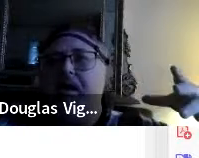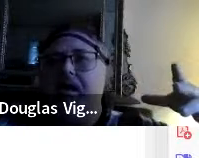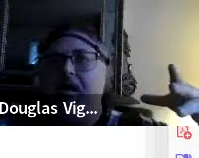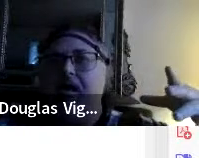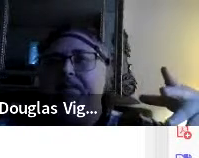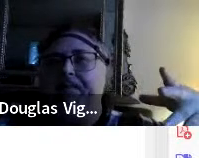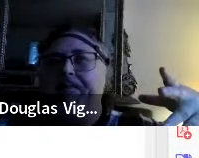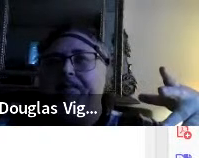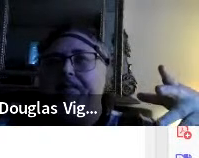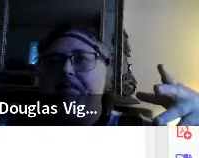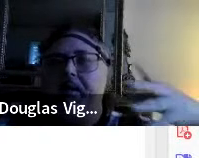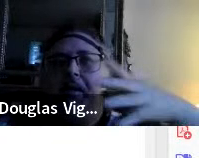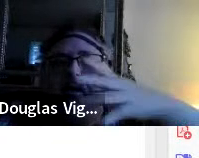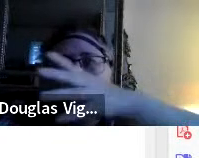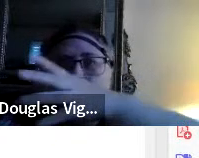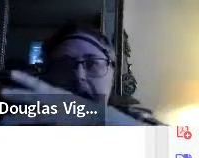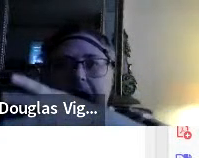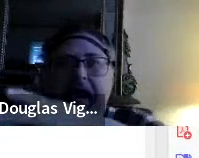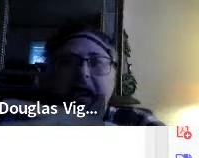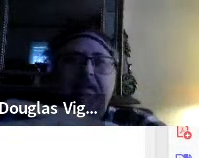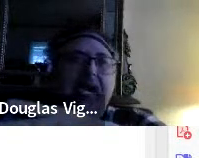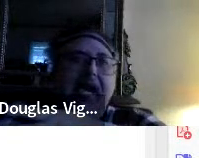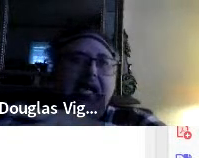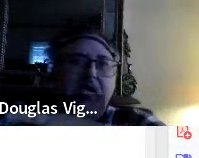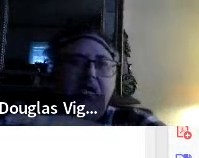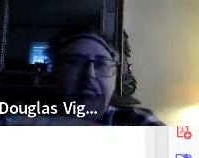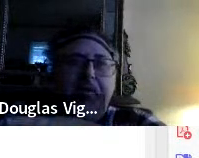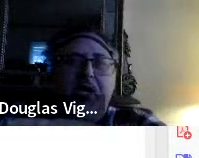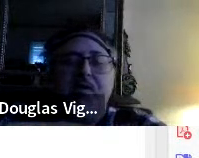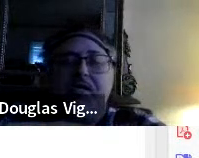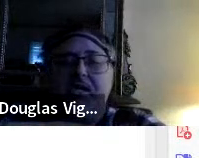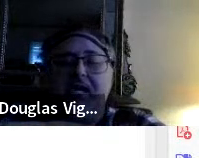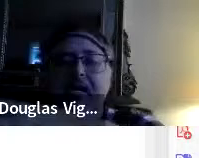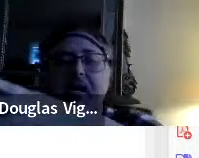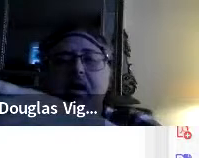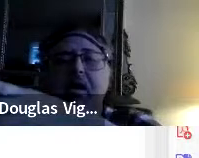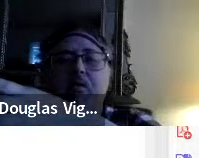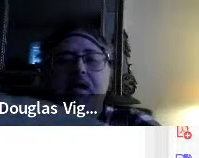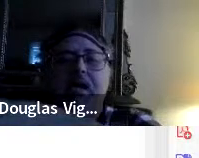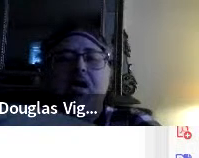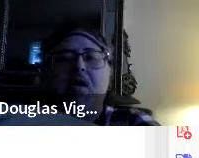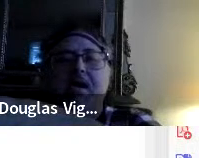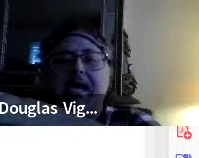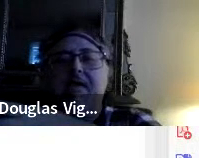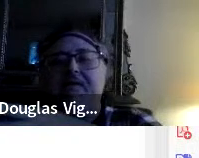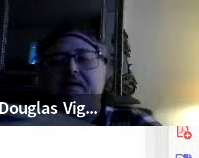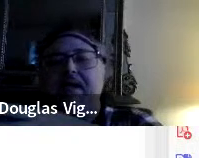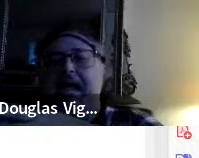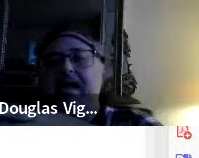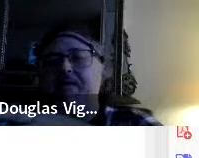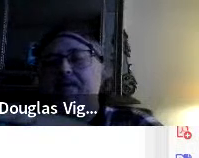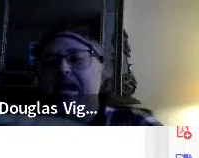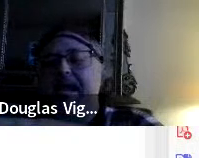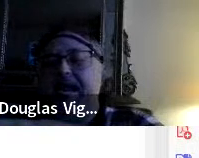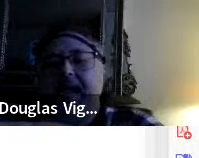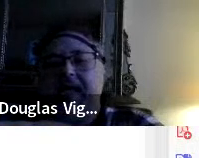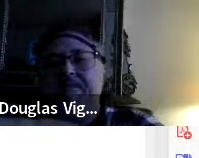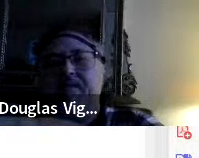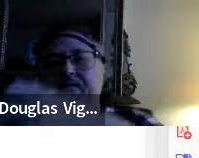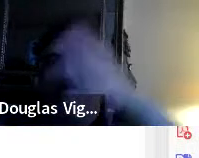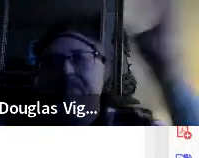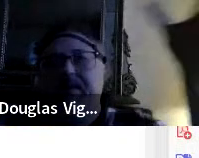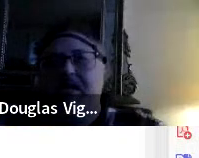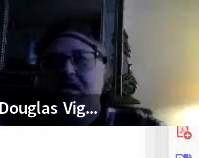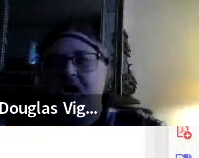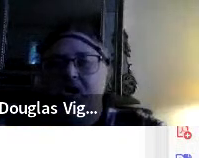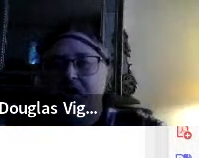that will have lesser pollution relocating from that